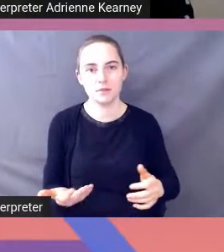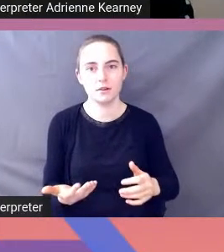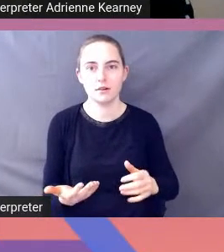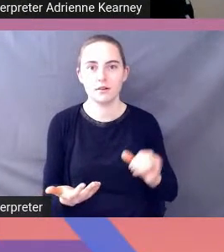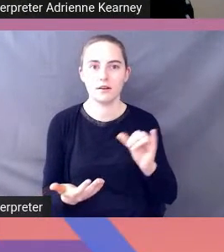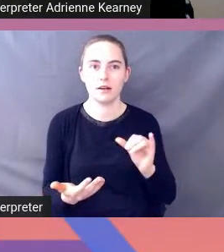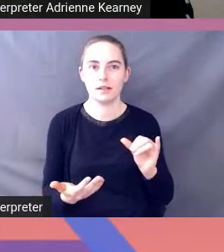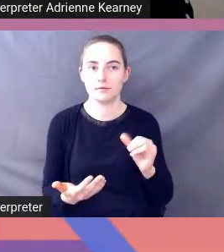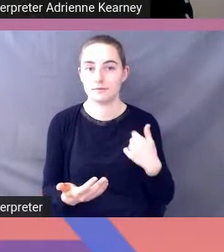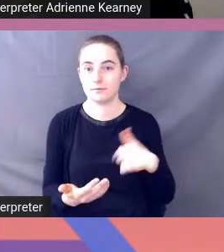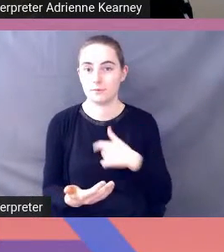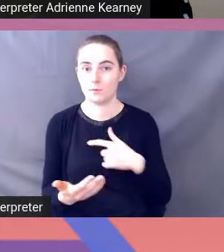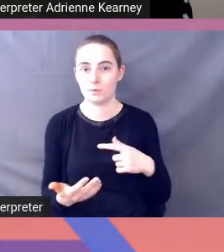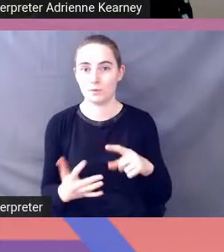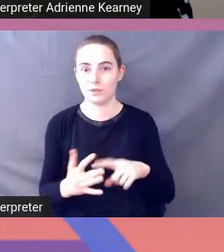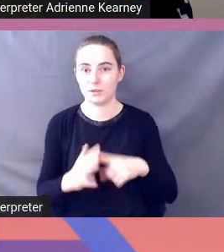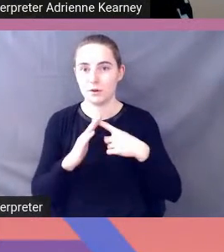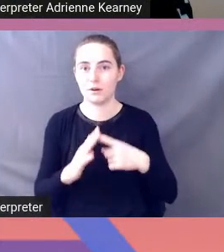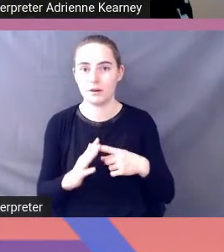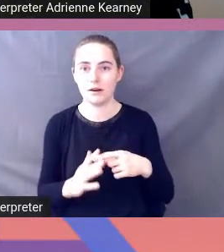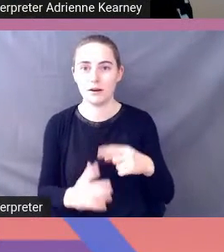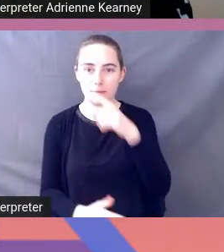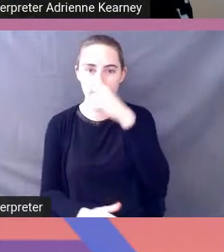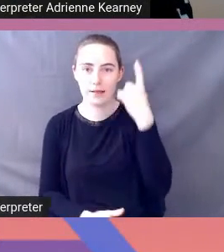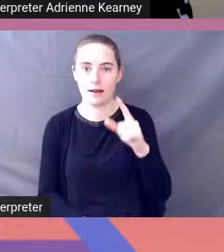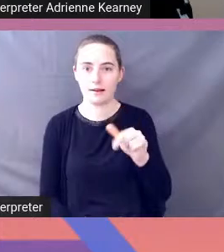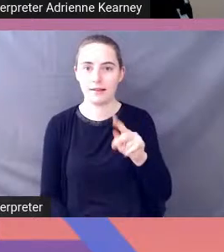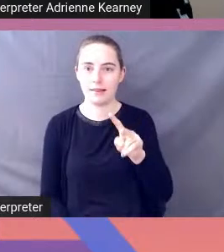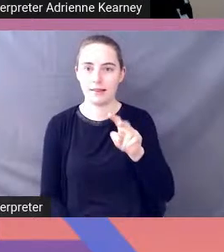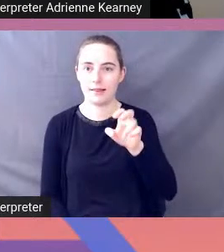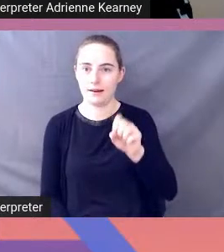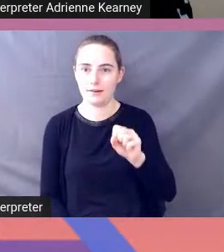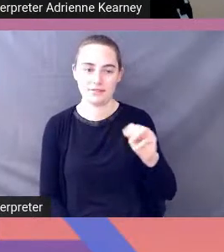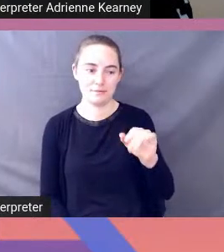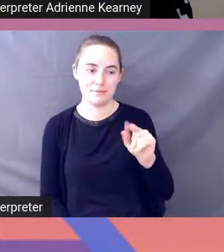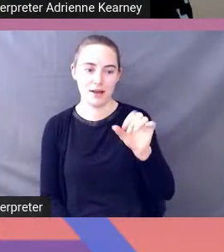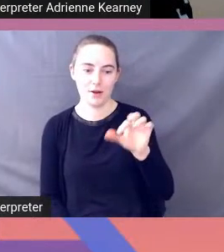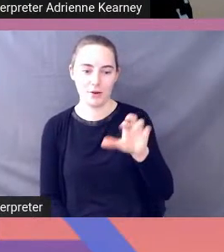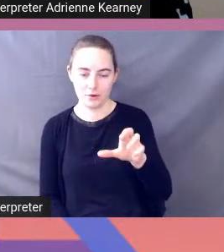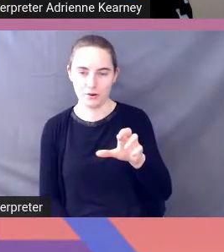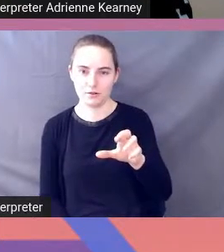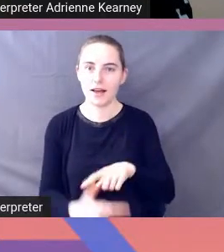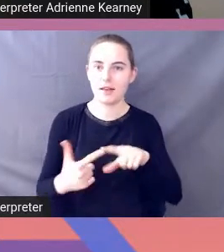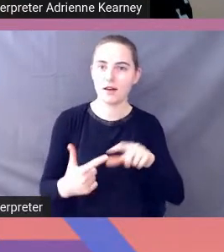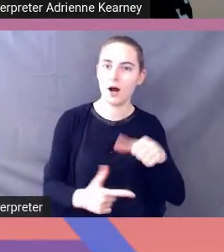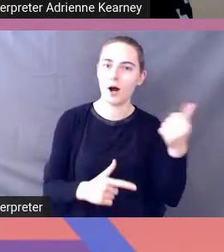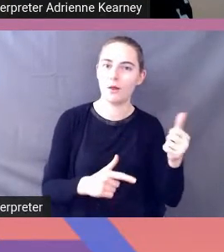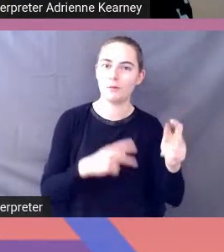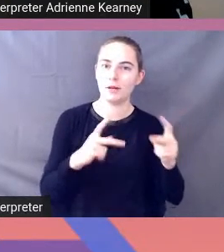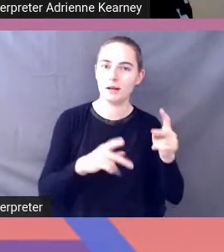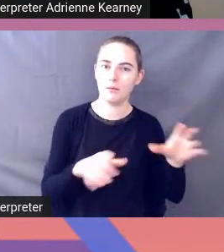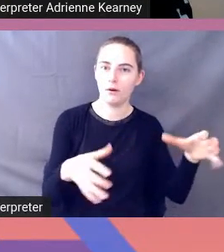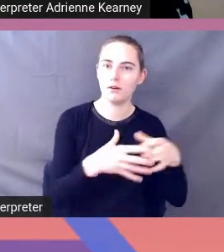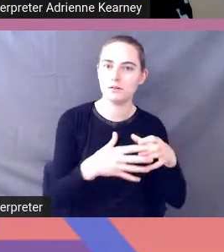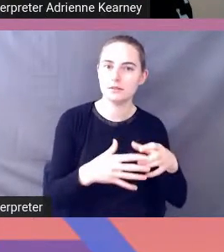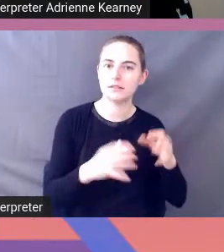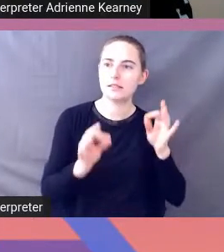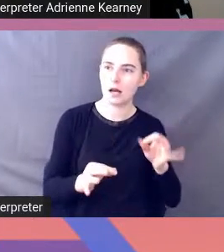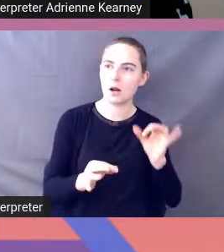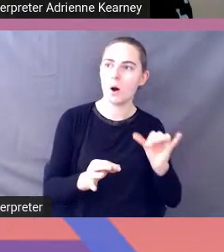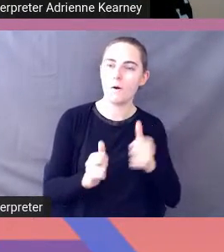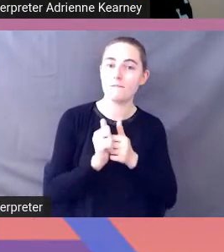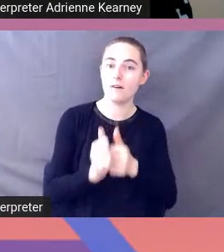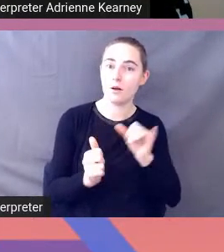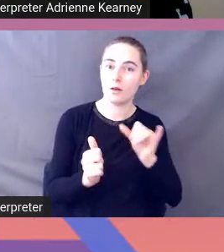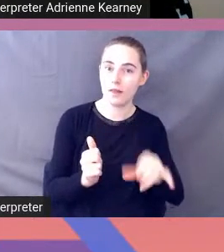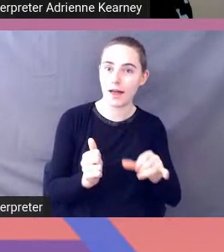Matter. But you see, but they only started saying that because people said Black Lives Matter first. People are followers. So be in the